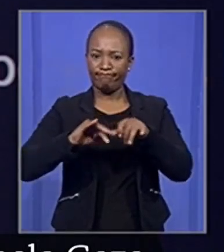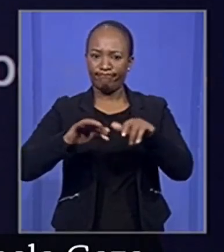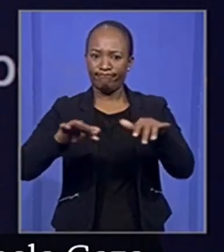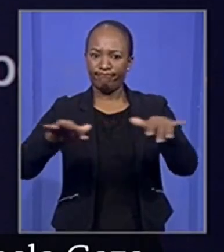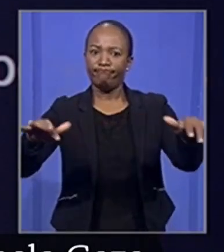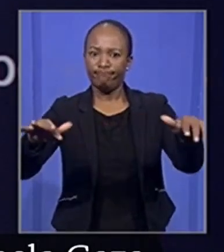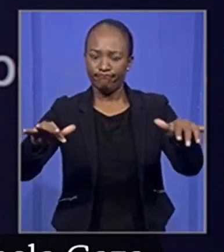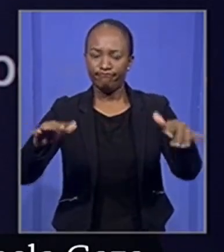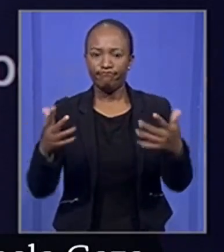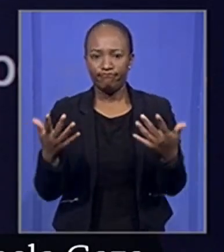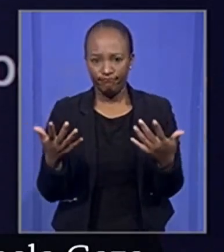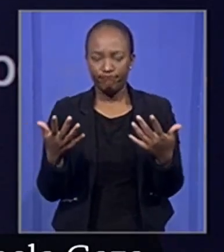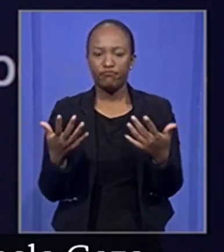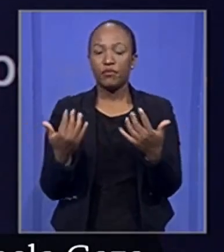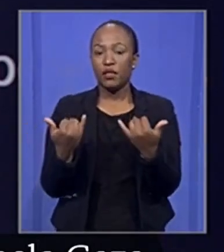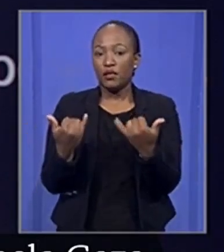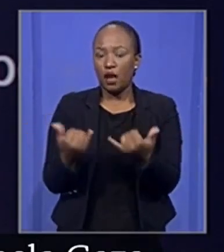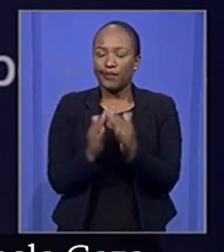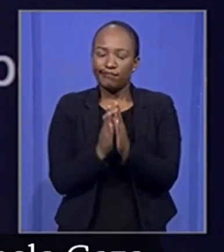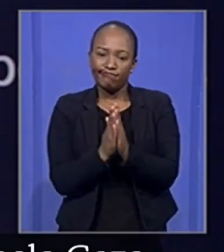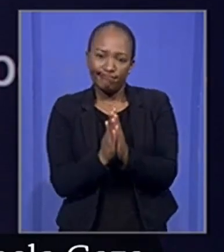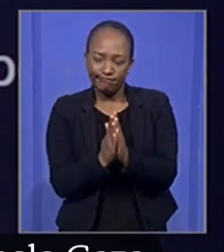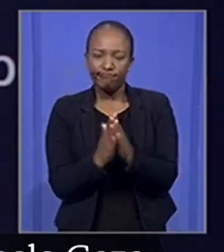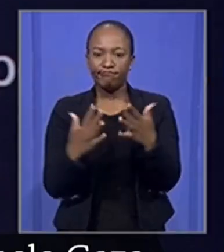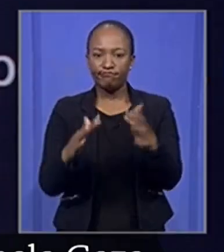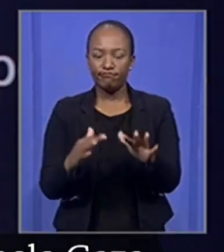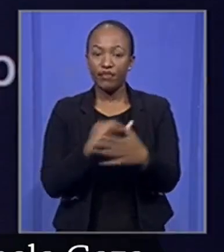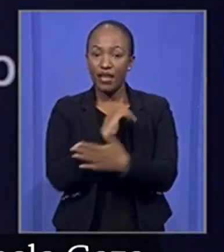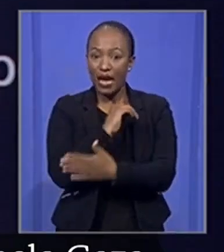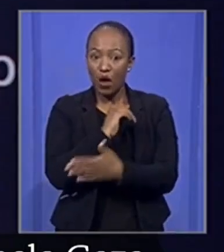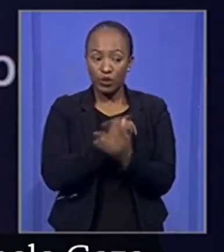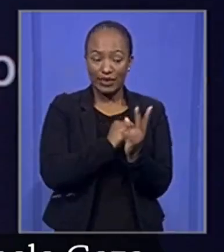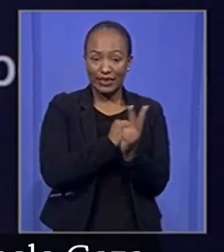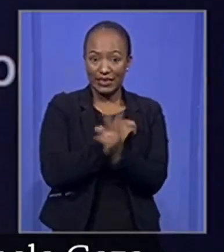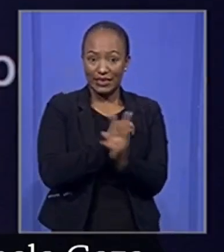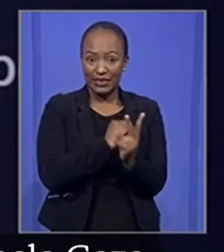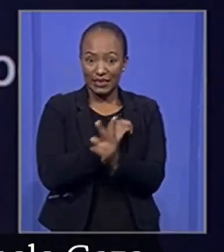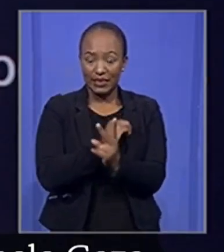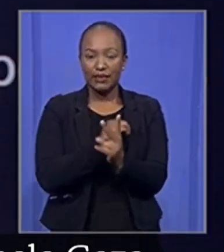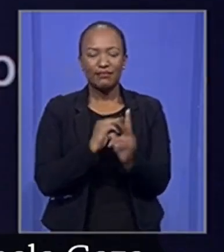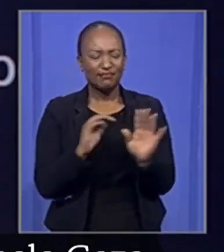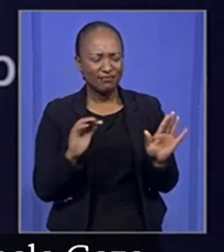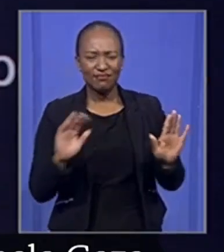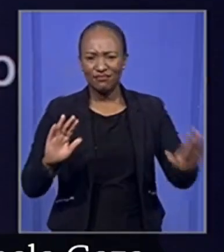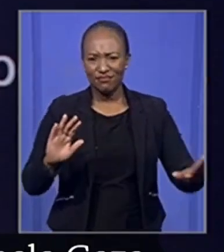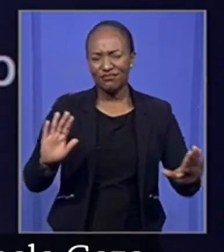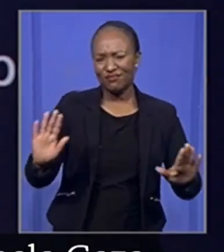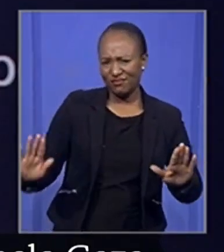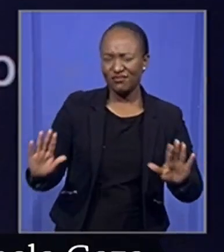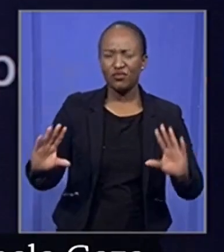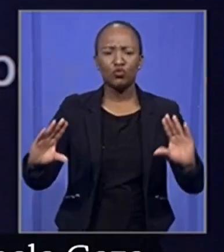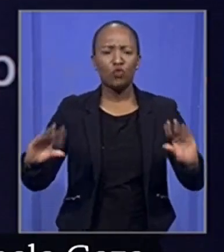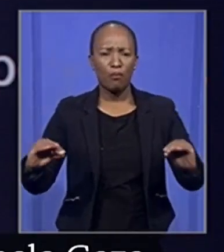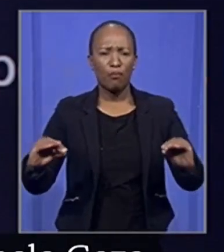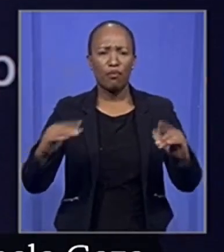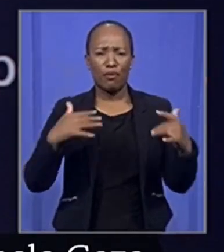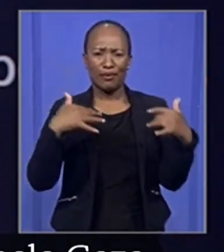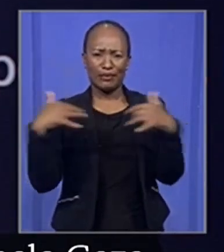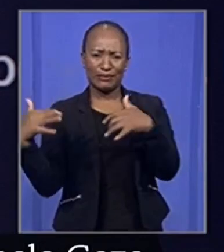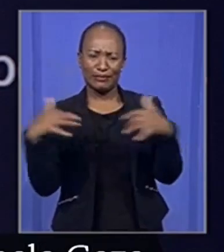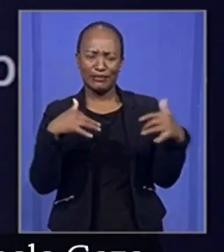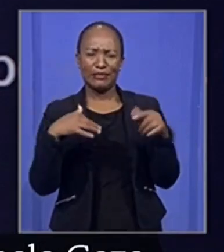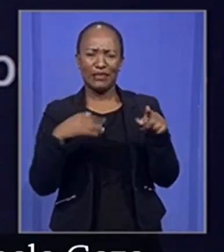bohaisane mme jwale he o boetsa kopa hape hore dinaha tsena tse pedi di khobe matshwafo mme ba emise ka marumo